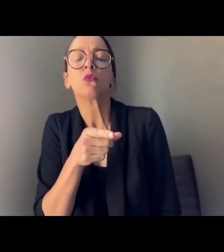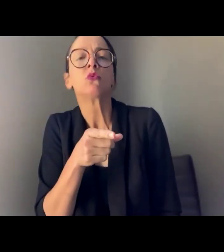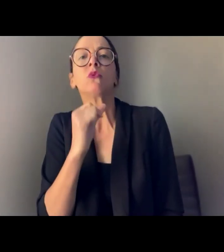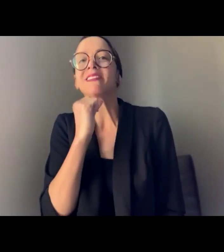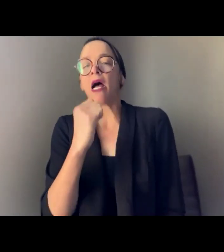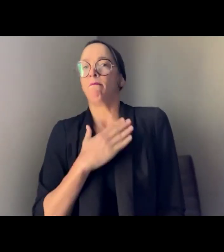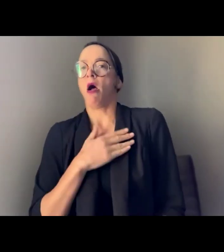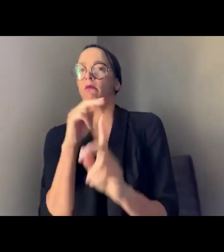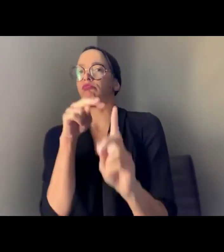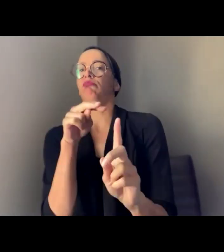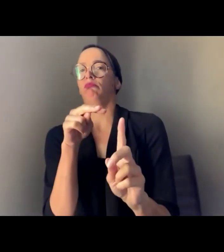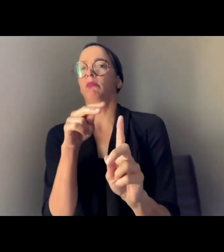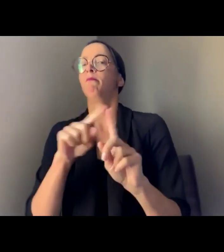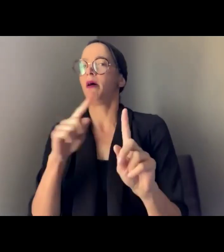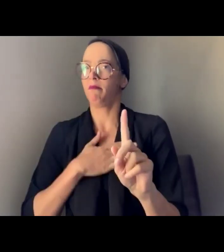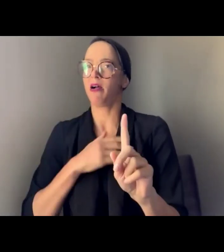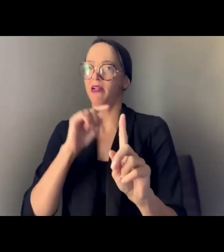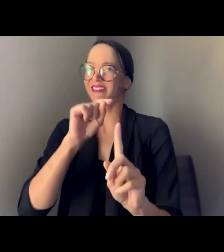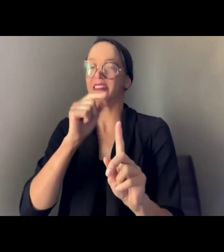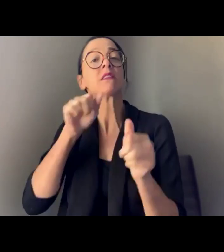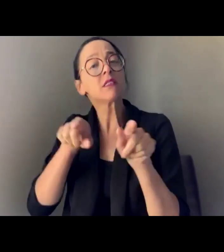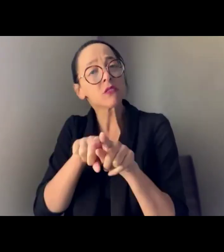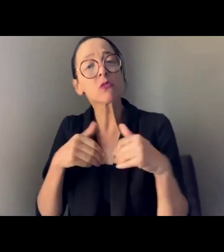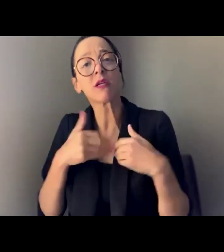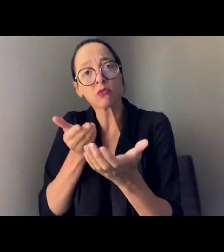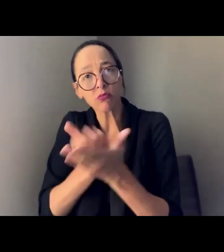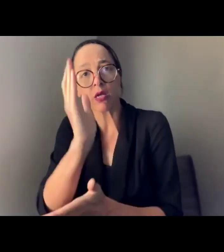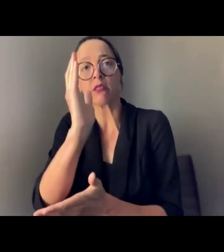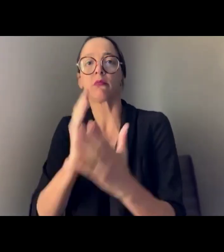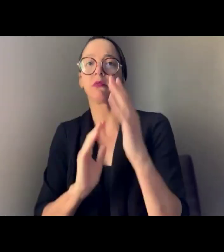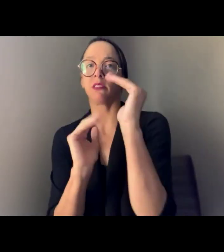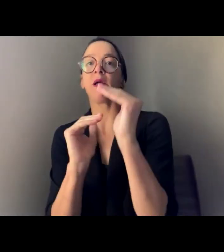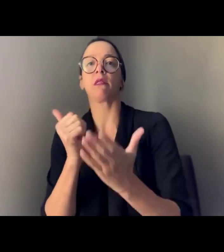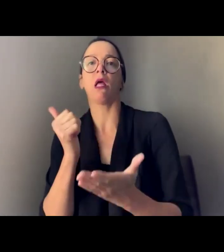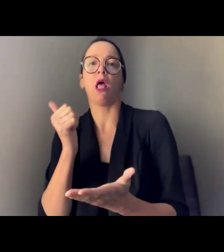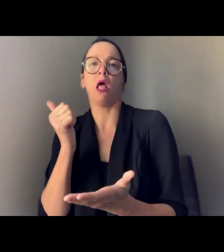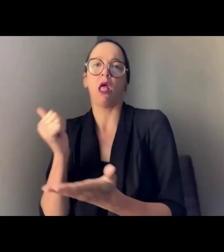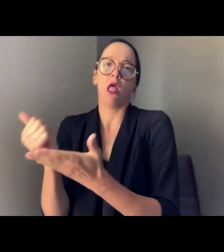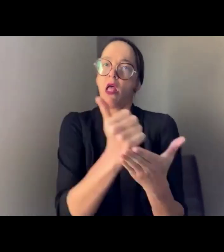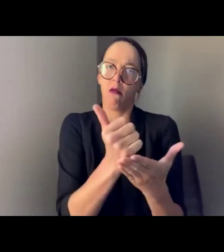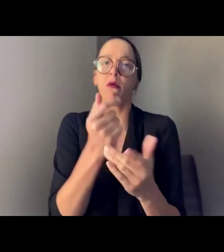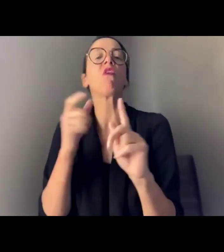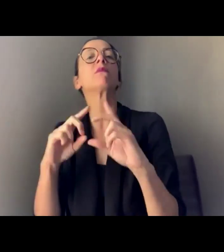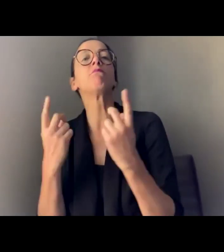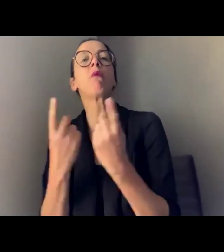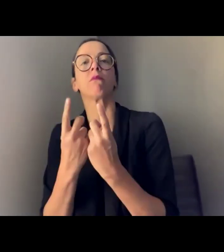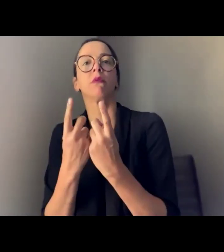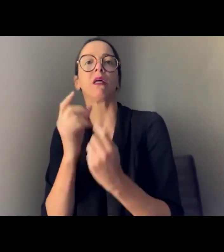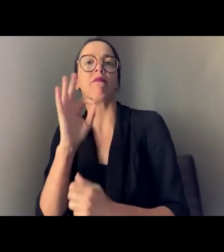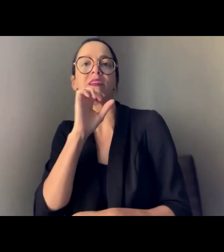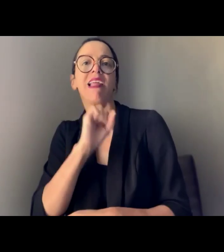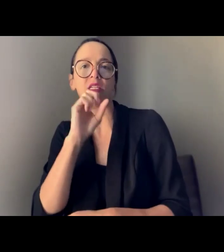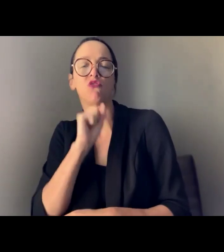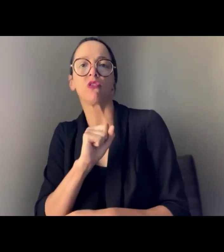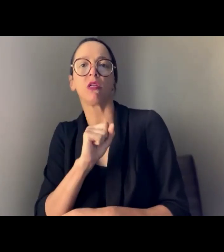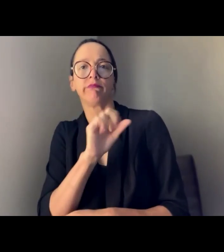has a right to expect help from the Department of Aging, just as the other people, you know. So I just want to